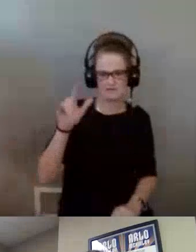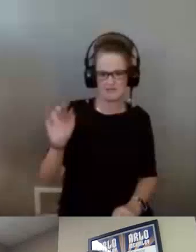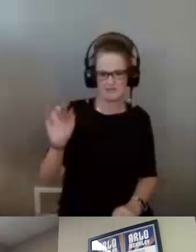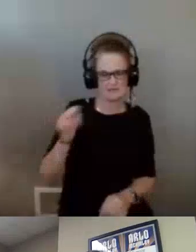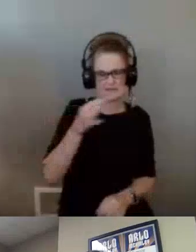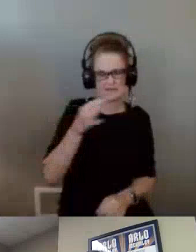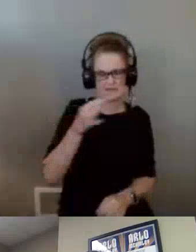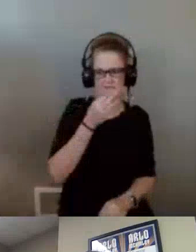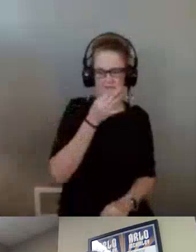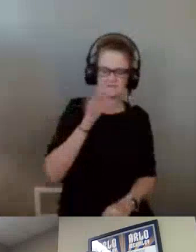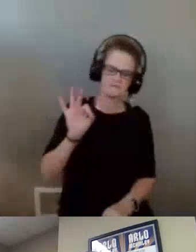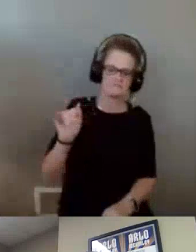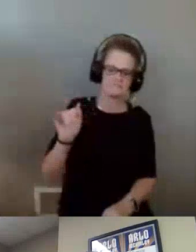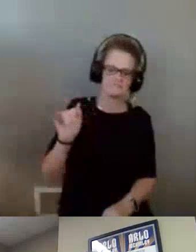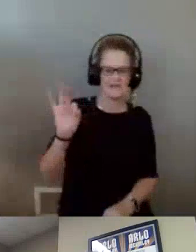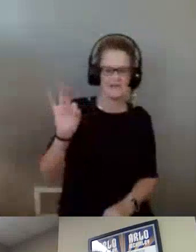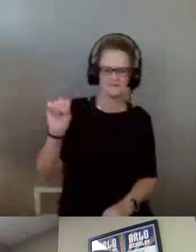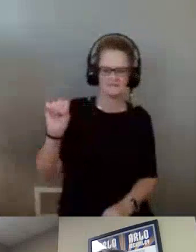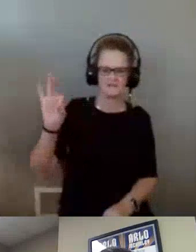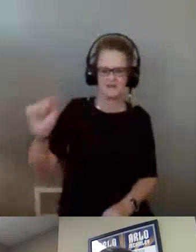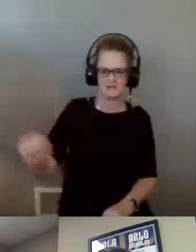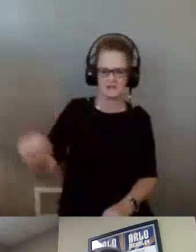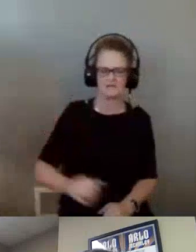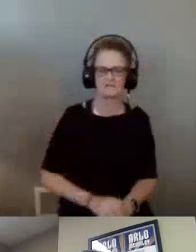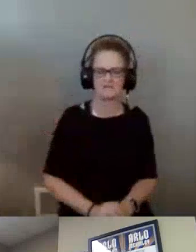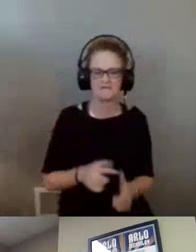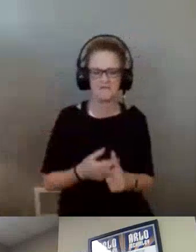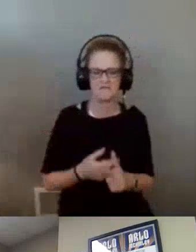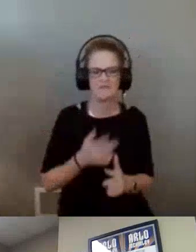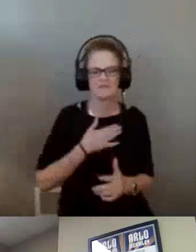and FAFSA, will be joining to talk through that. And that's my